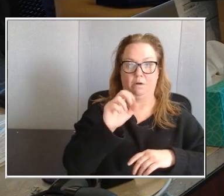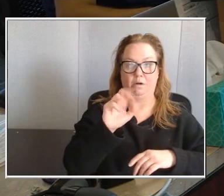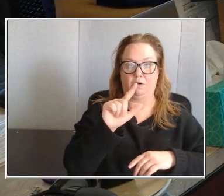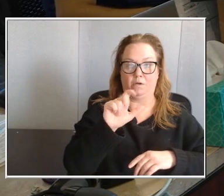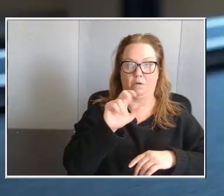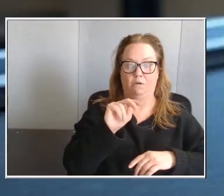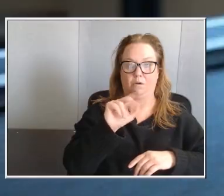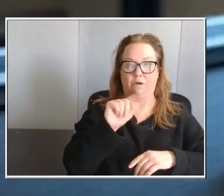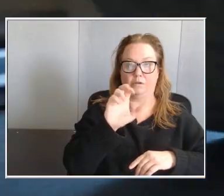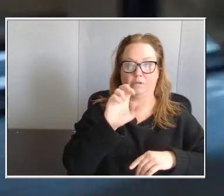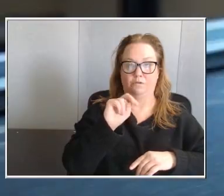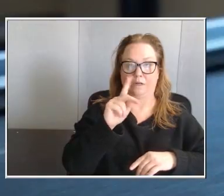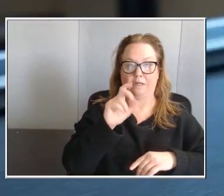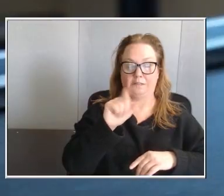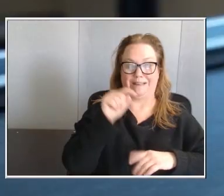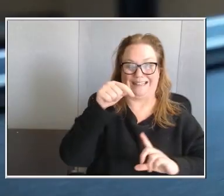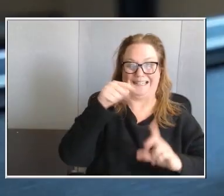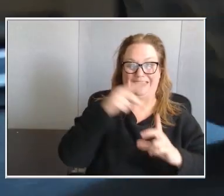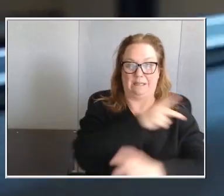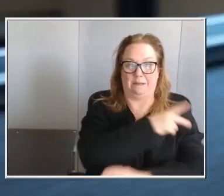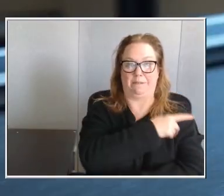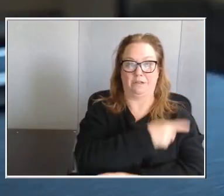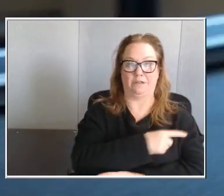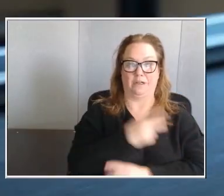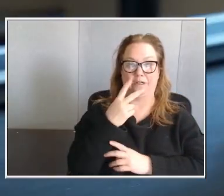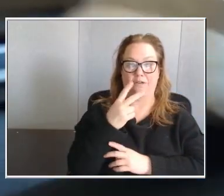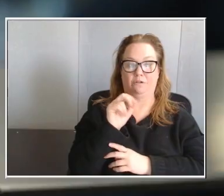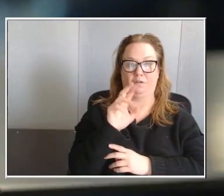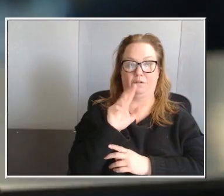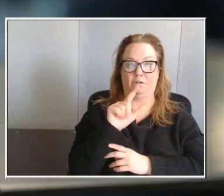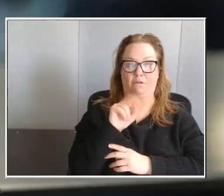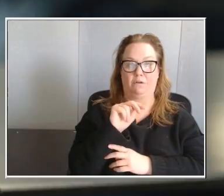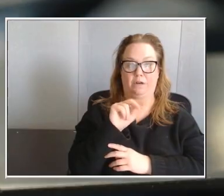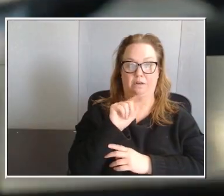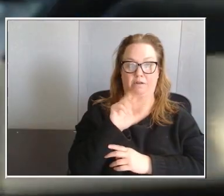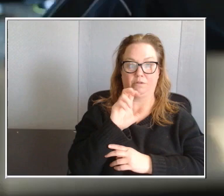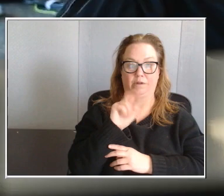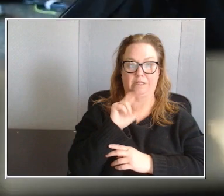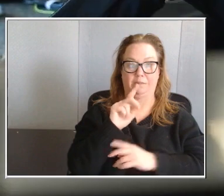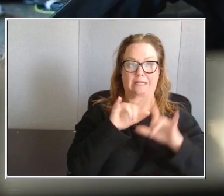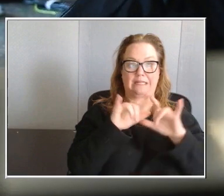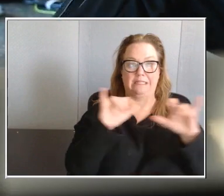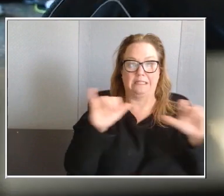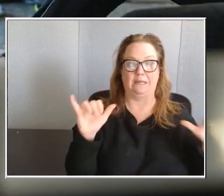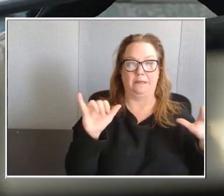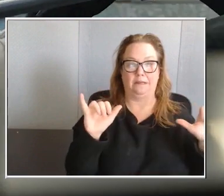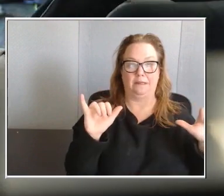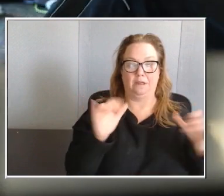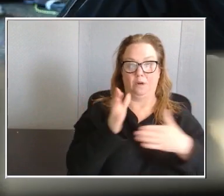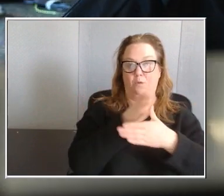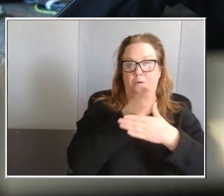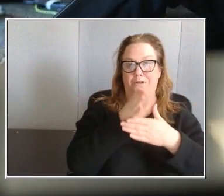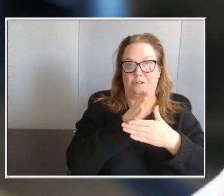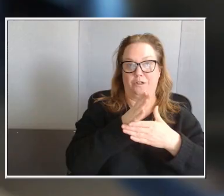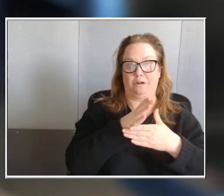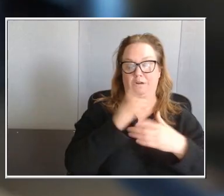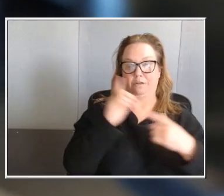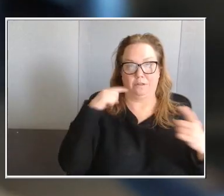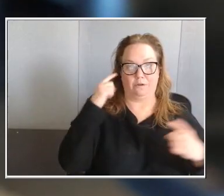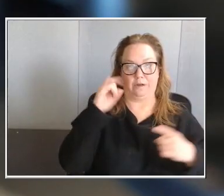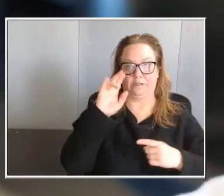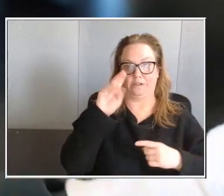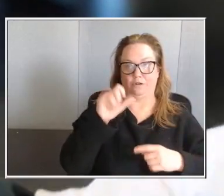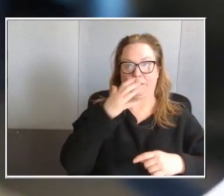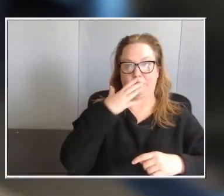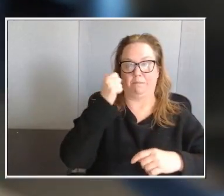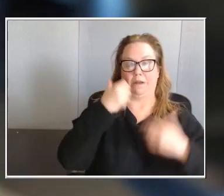is huge. This patient had 2 organ transplants at the same time. We share his wild journey to better health,